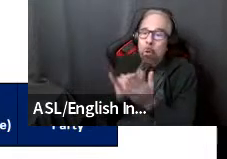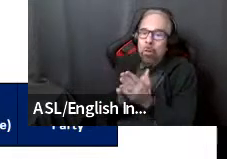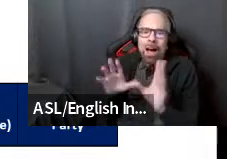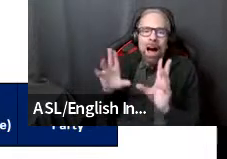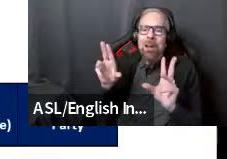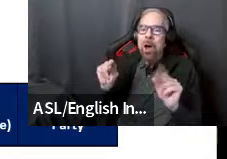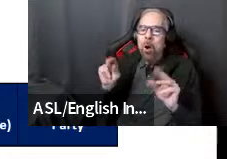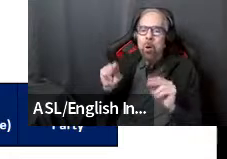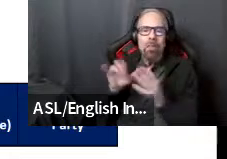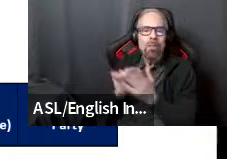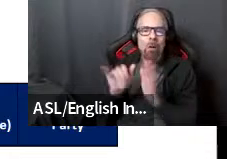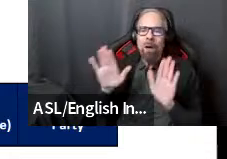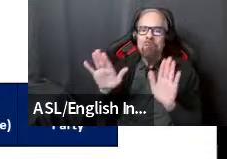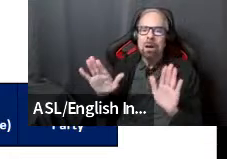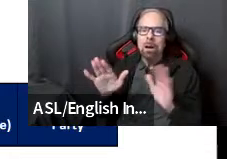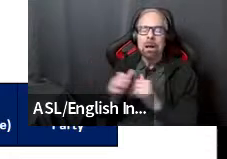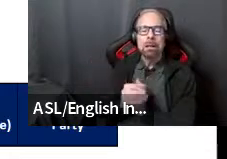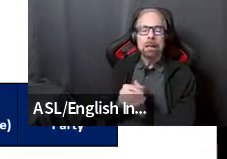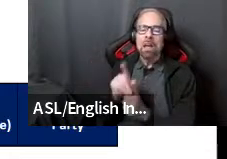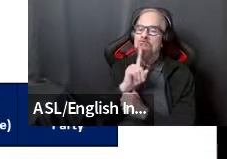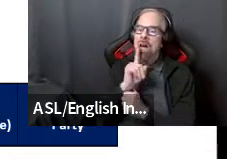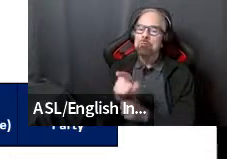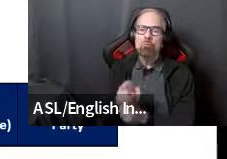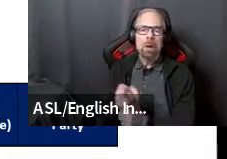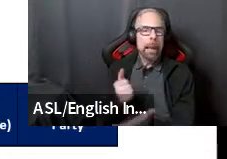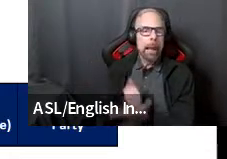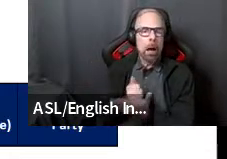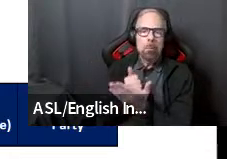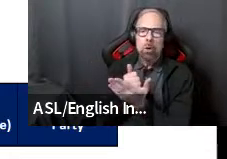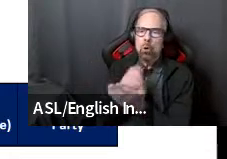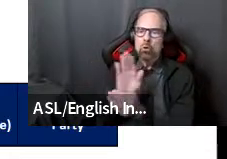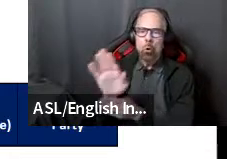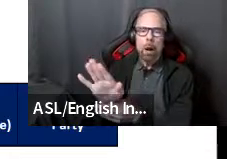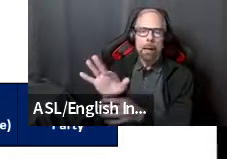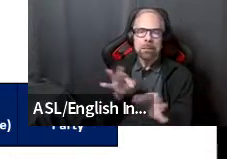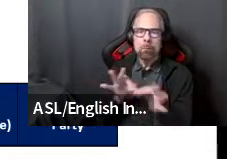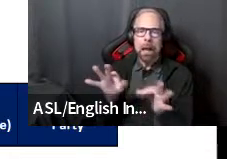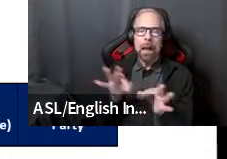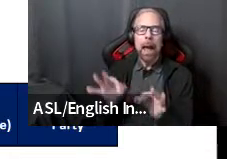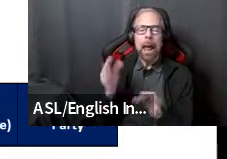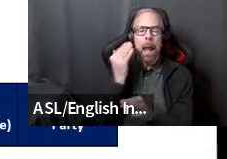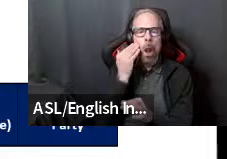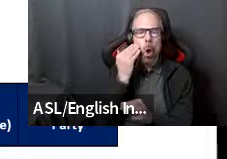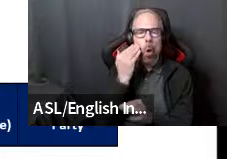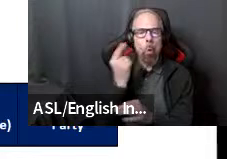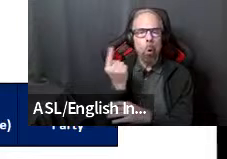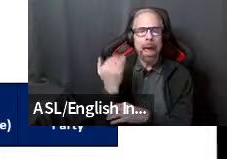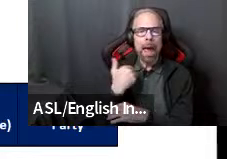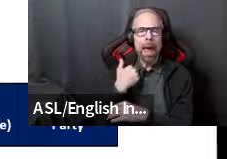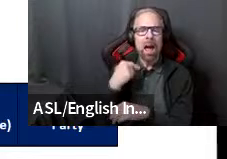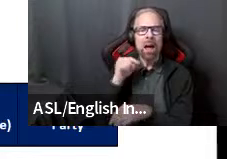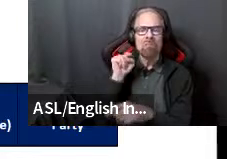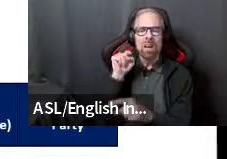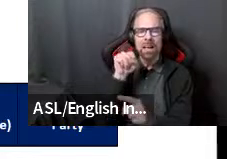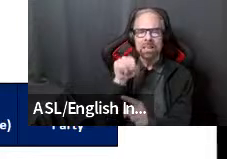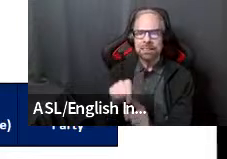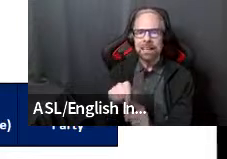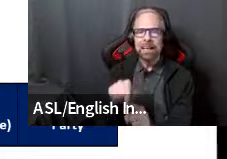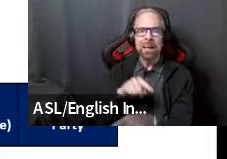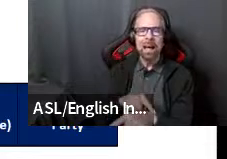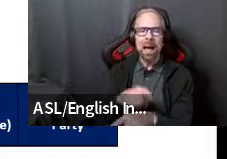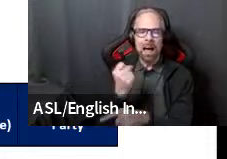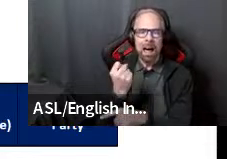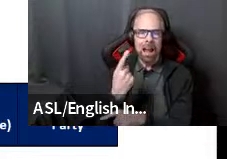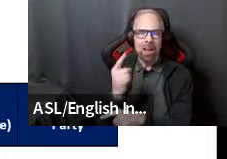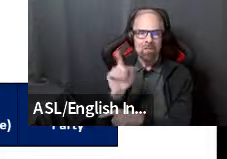seeing a lot of folks where that was really helpful. I know that we only have until 11:25, so I just want to make sure, because